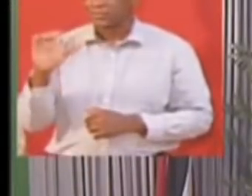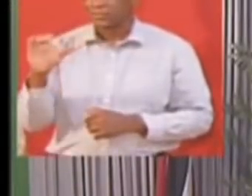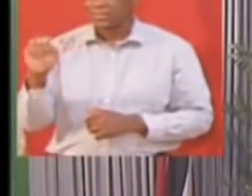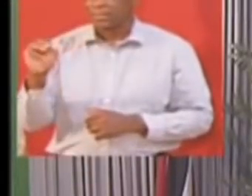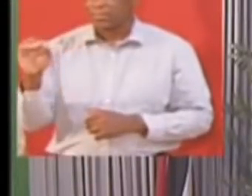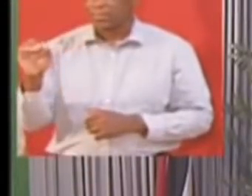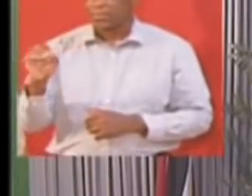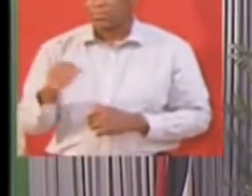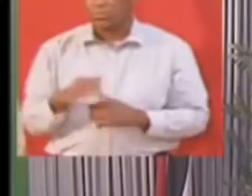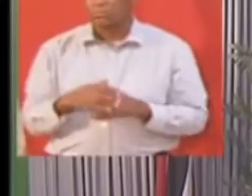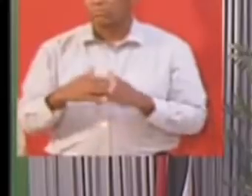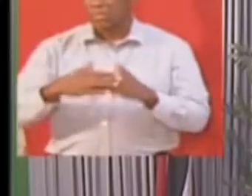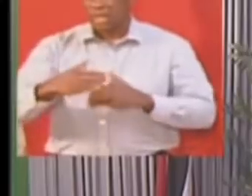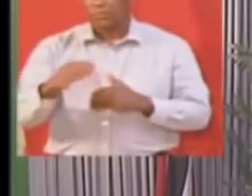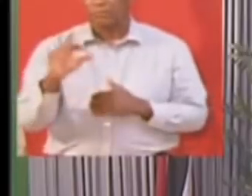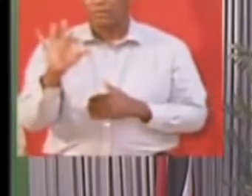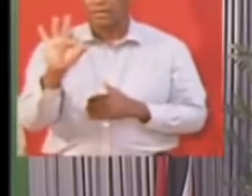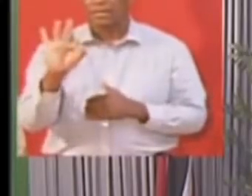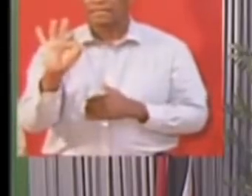have 98.1.